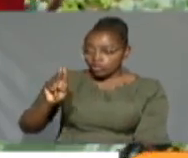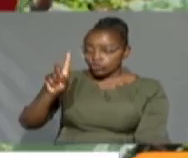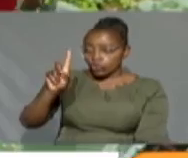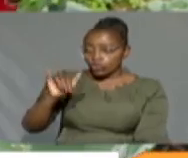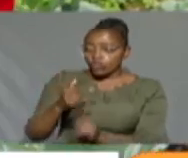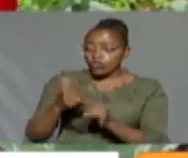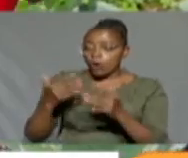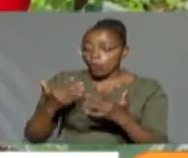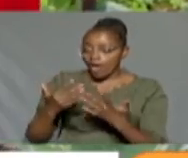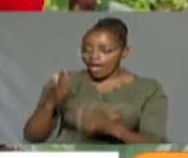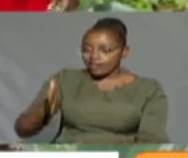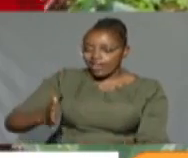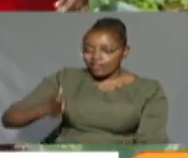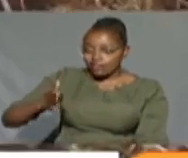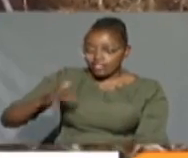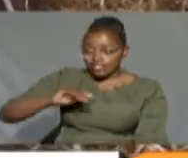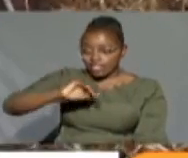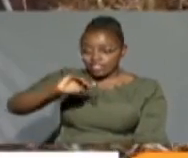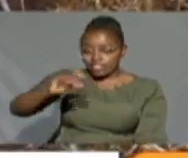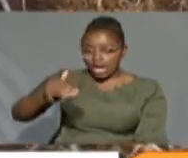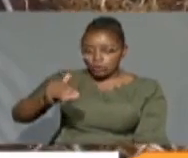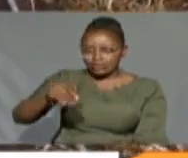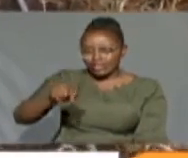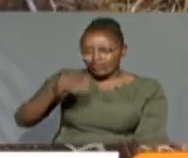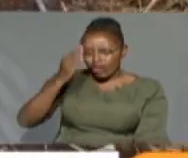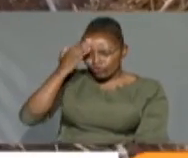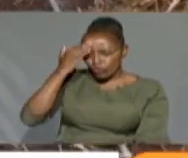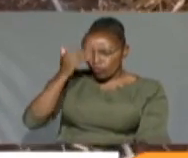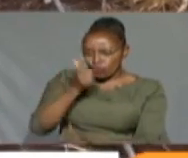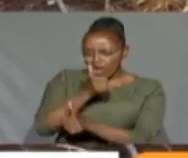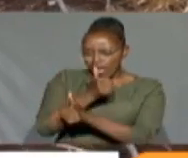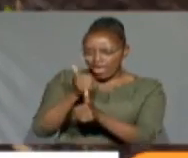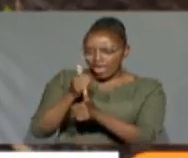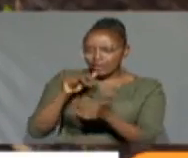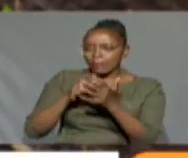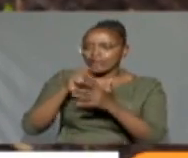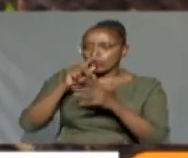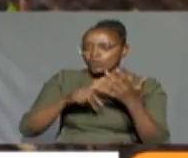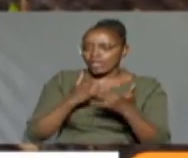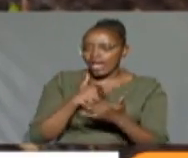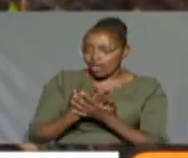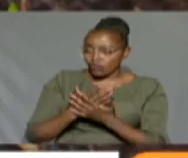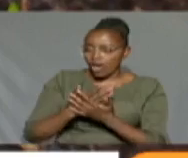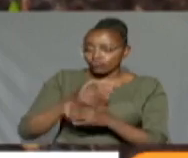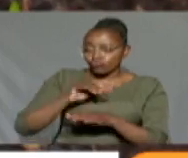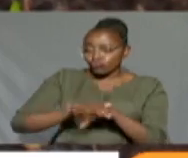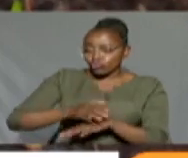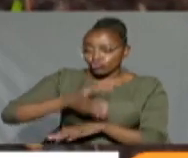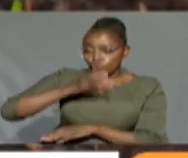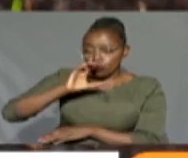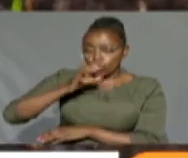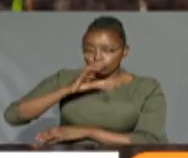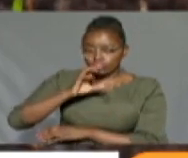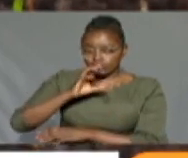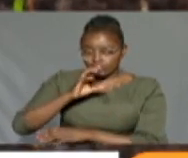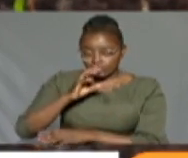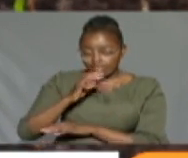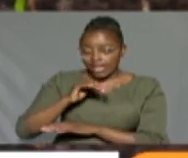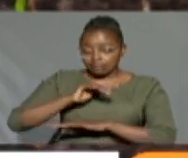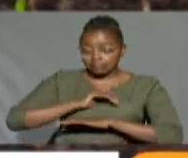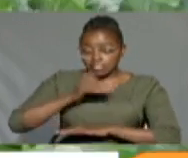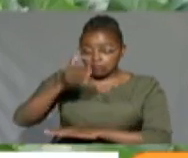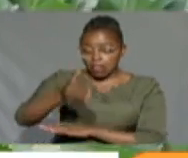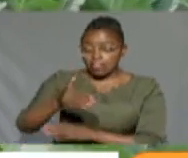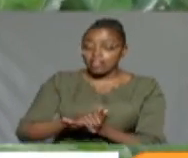farmer in the outskirts of Naivasha town, knows just too well what it means to have reliable water supply. At a